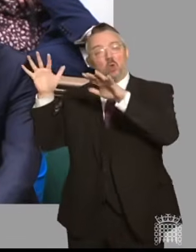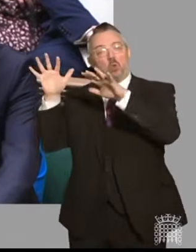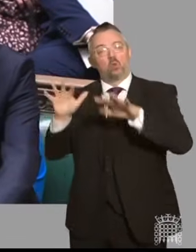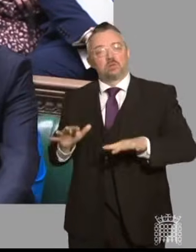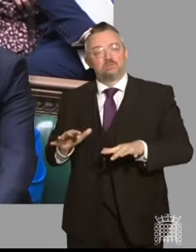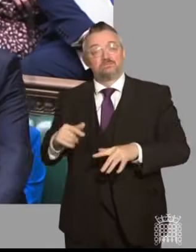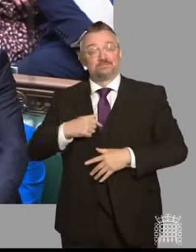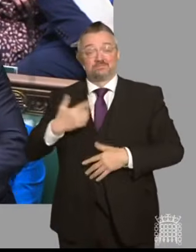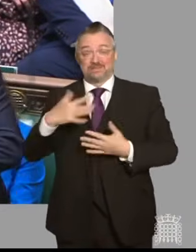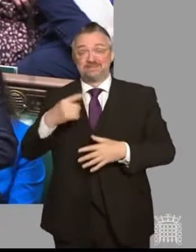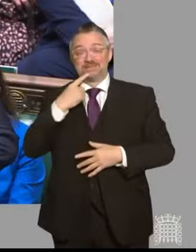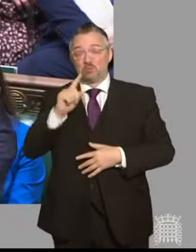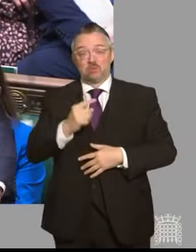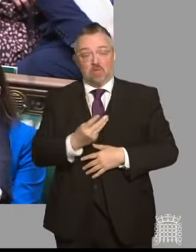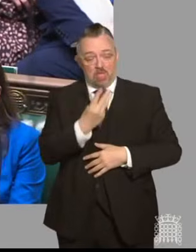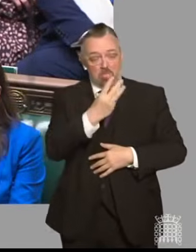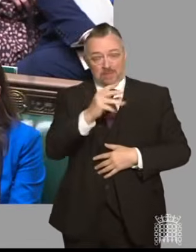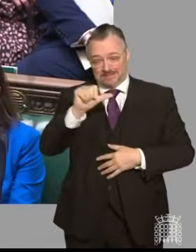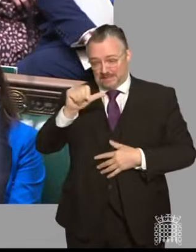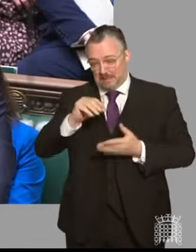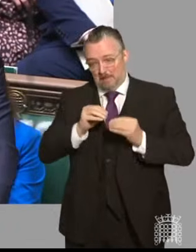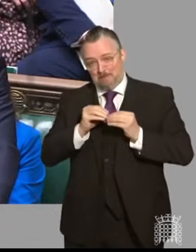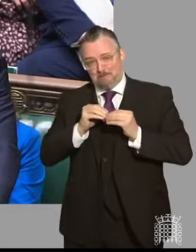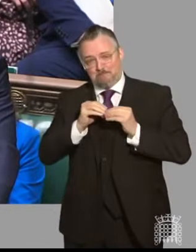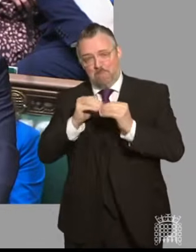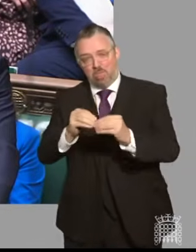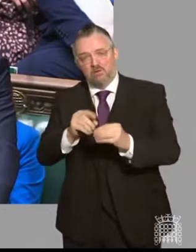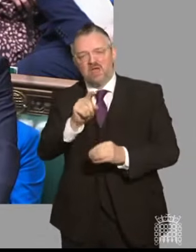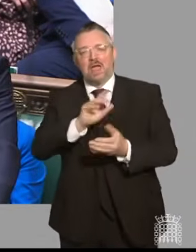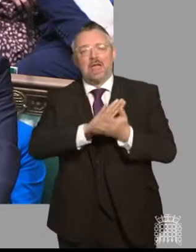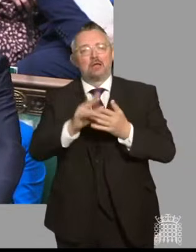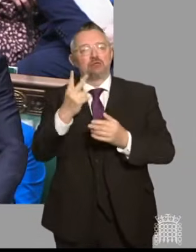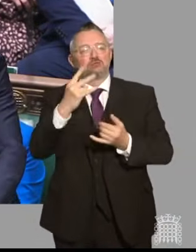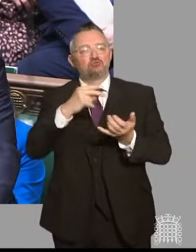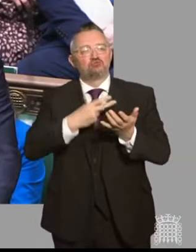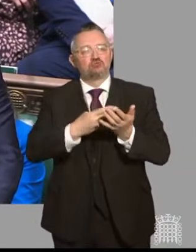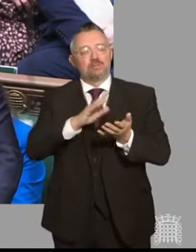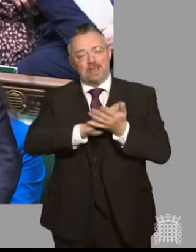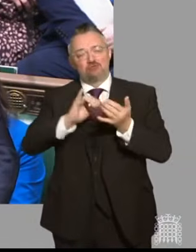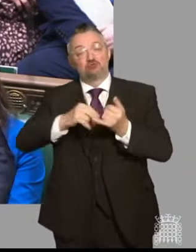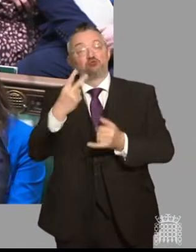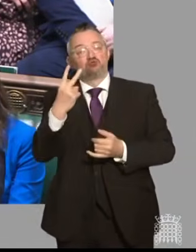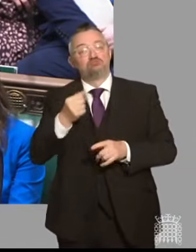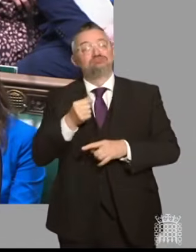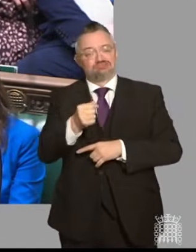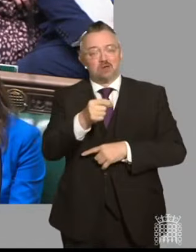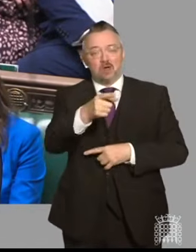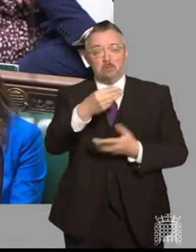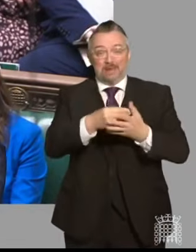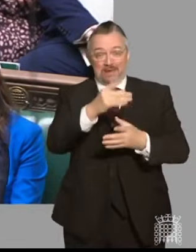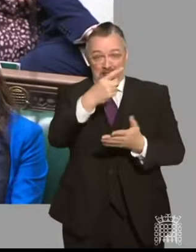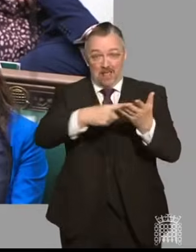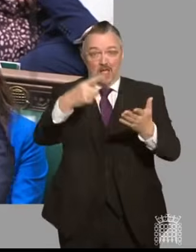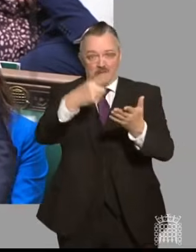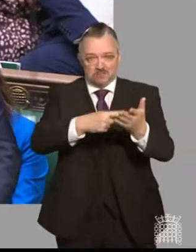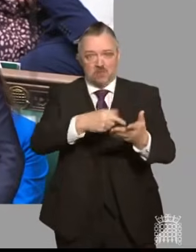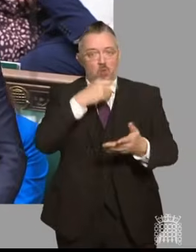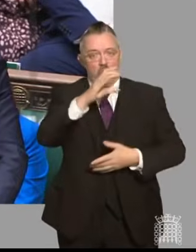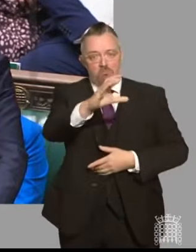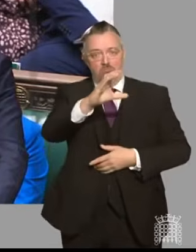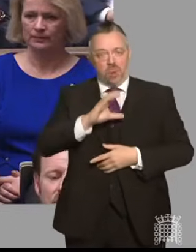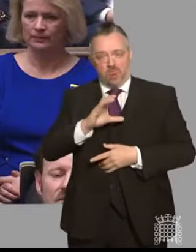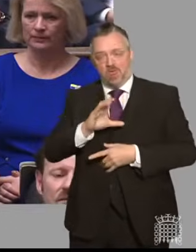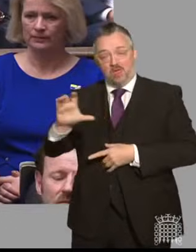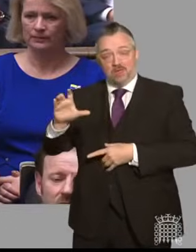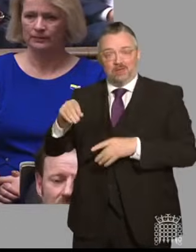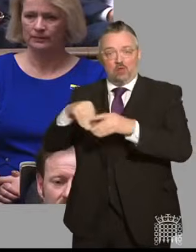from HS2 to invest in hundreds of transport projects across the country, including possible increased funding for two projects that I know